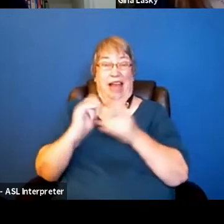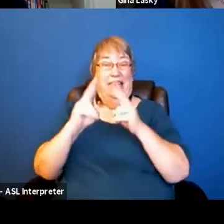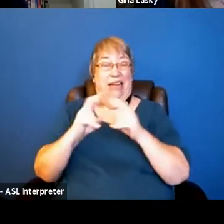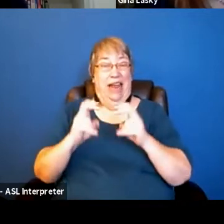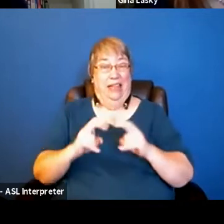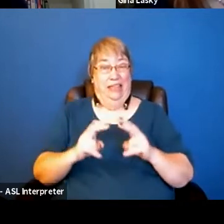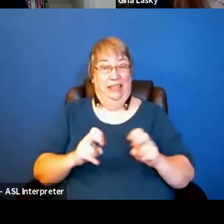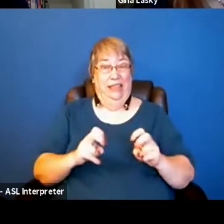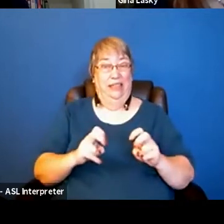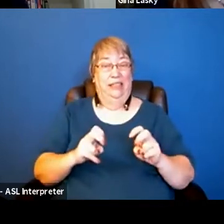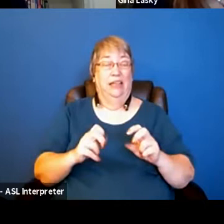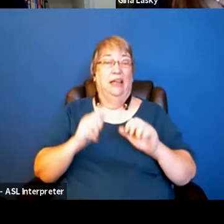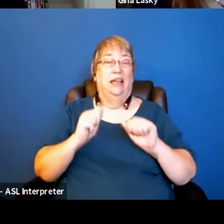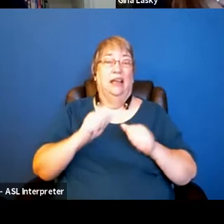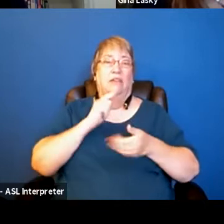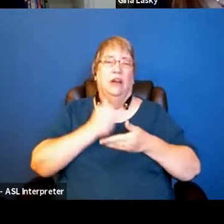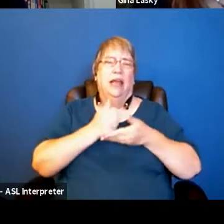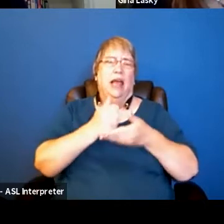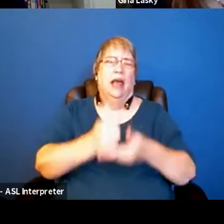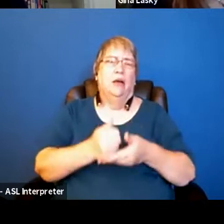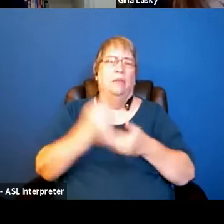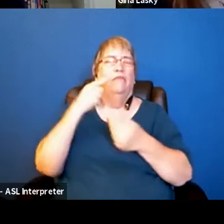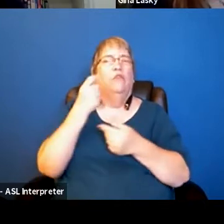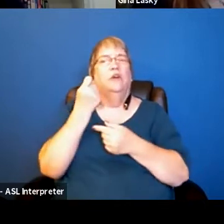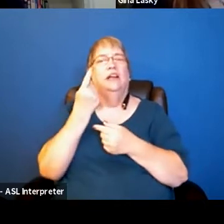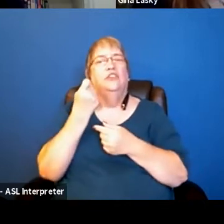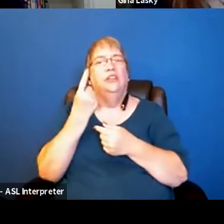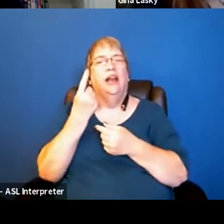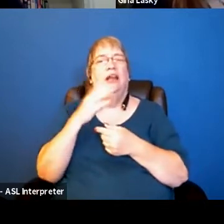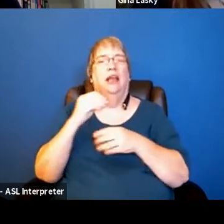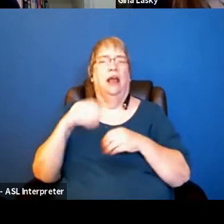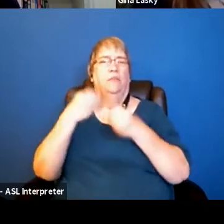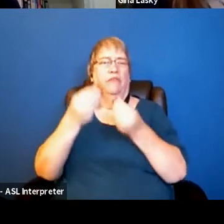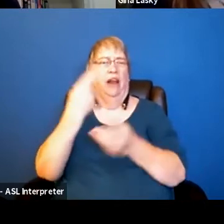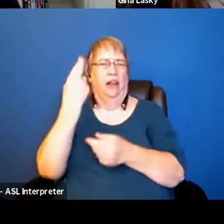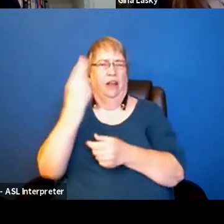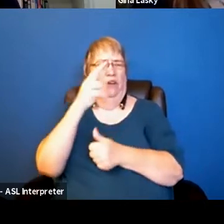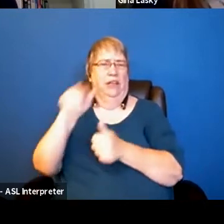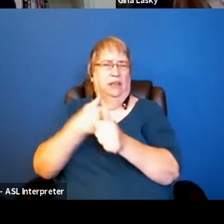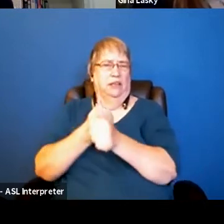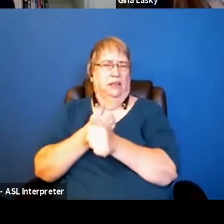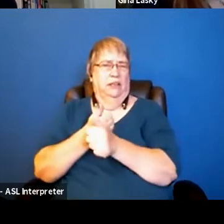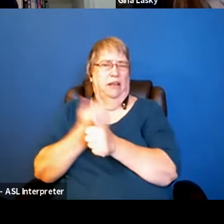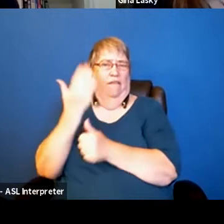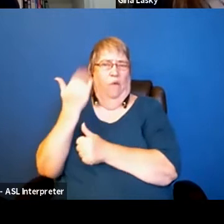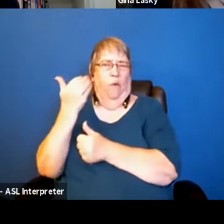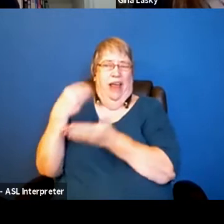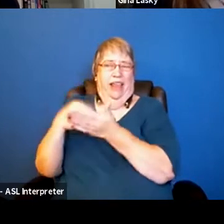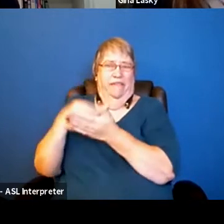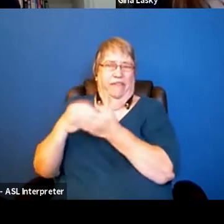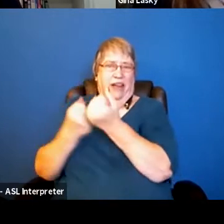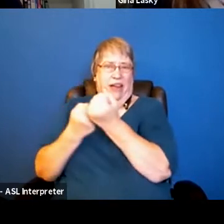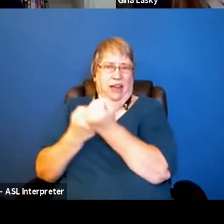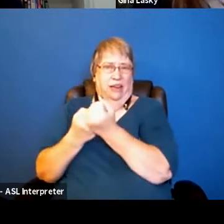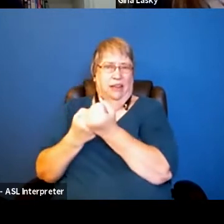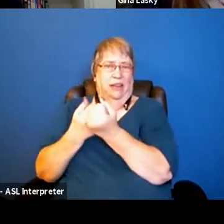helpful in terms of understanding and providing rationale for how funding and perhaps network adequacy